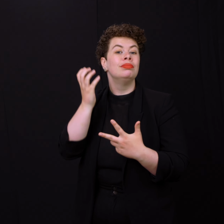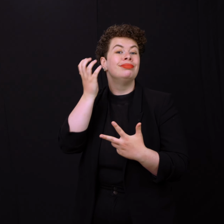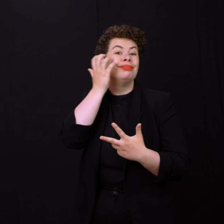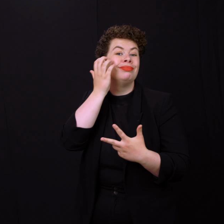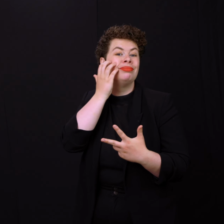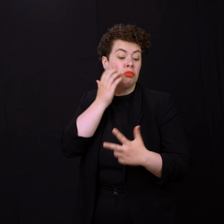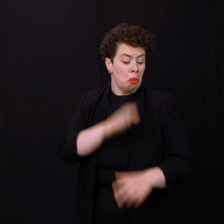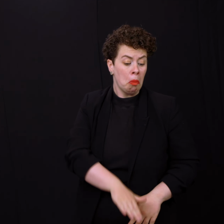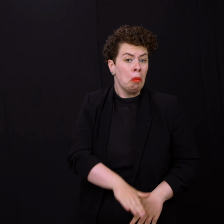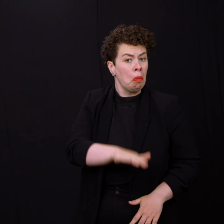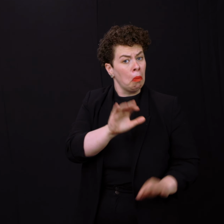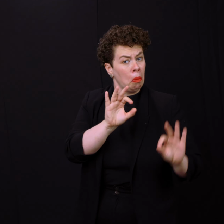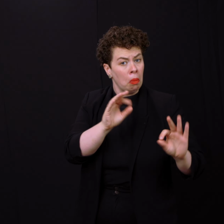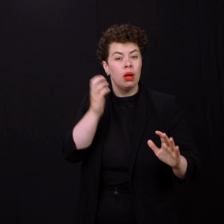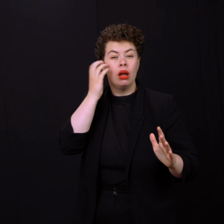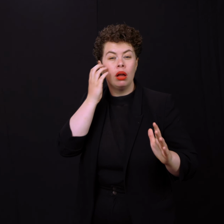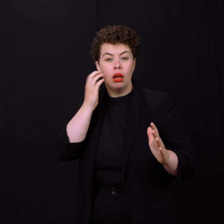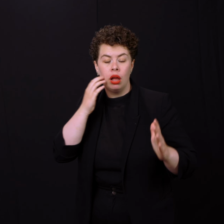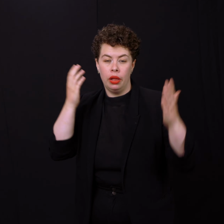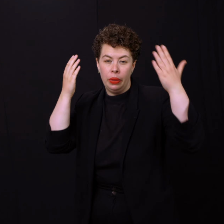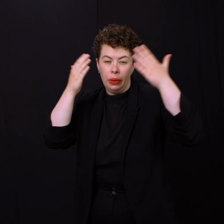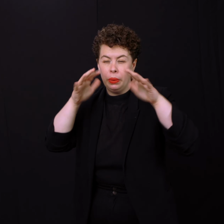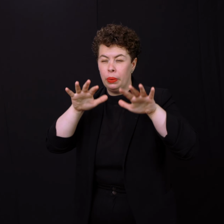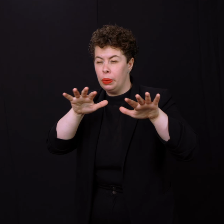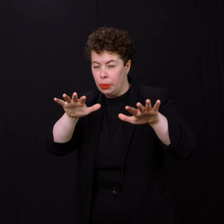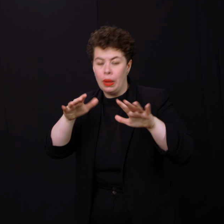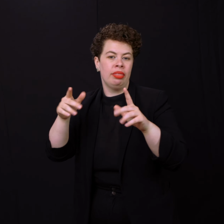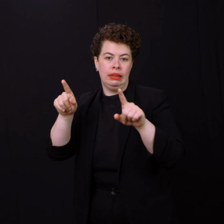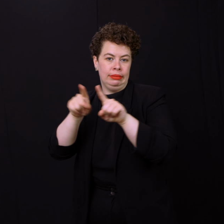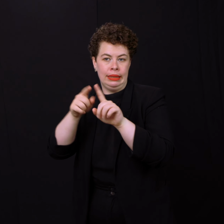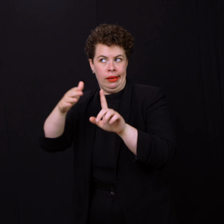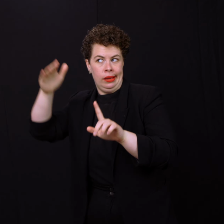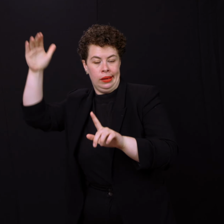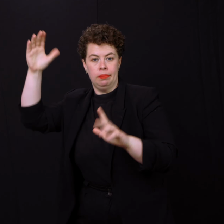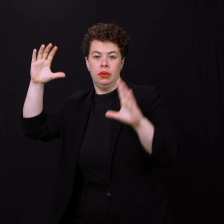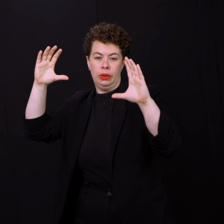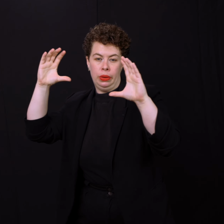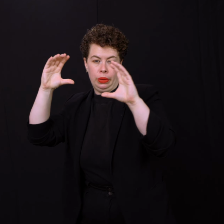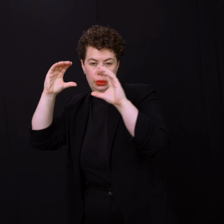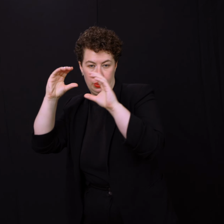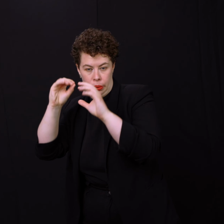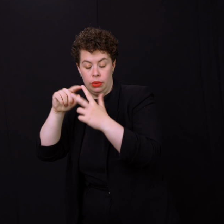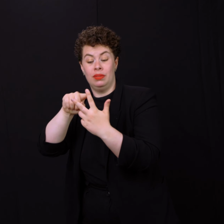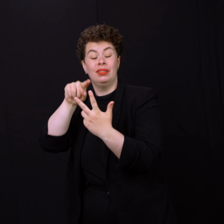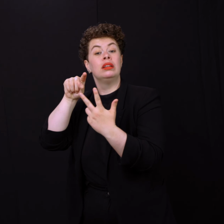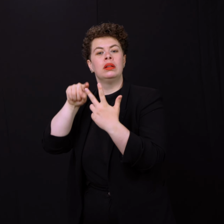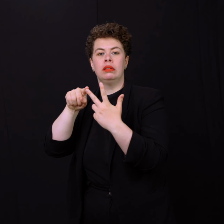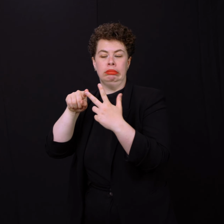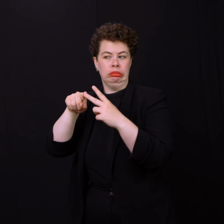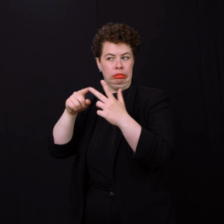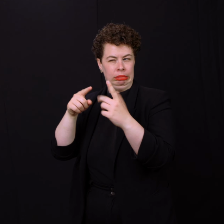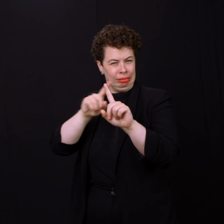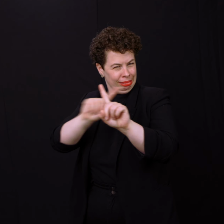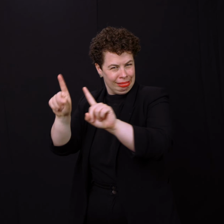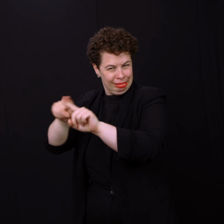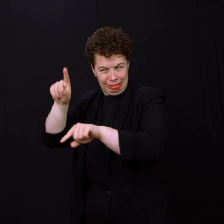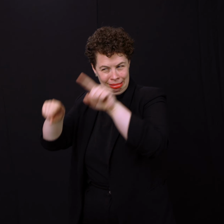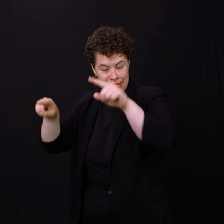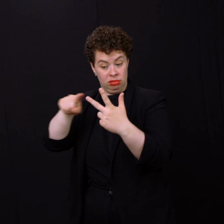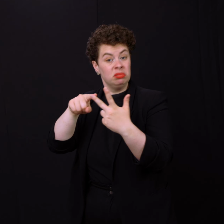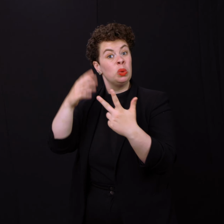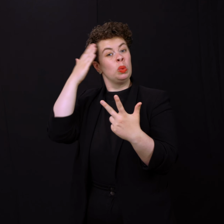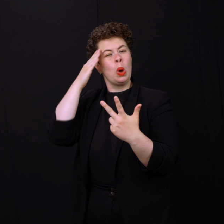present with the night blindness and then follow the same pattern. And patients with type 3 have a more variable presentation. So